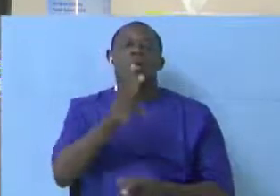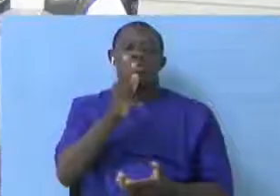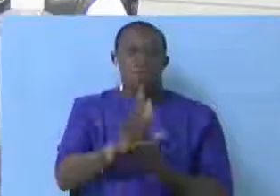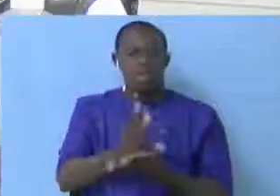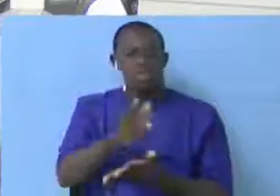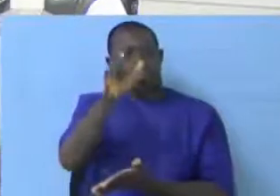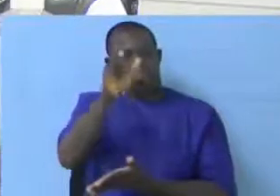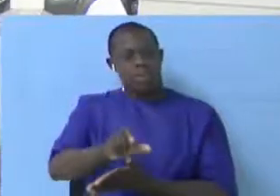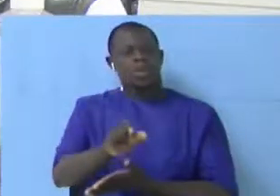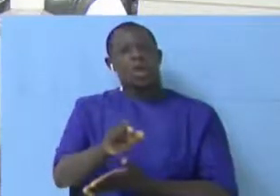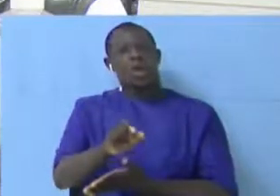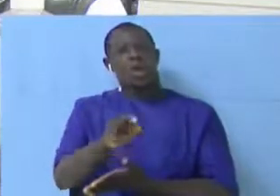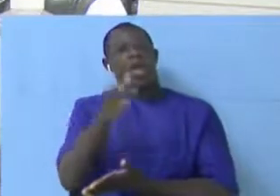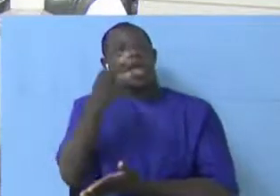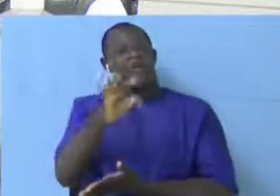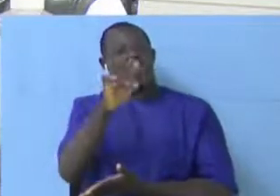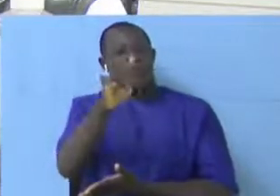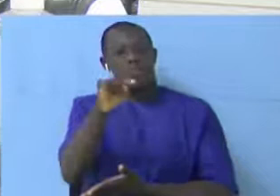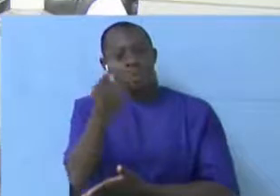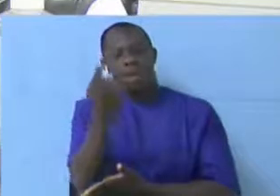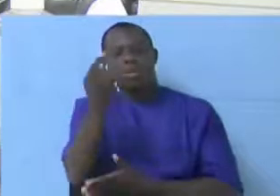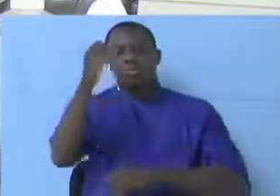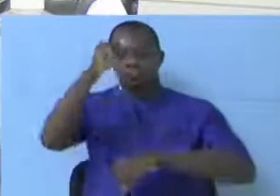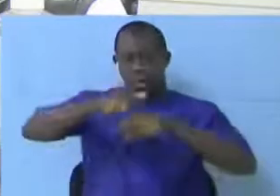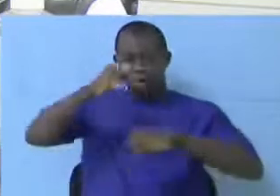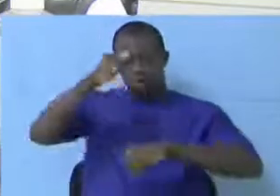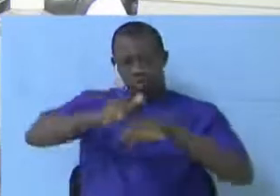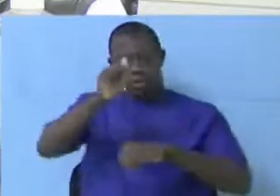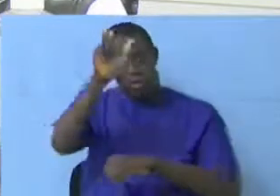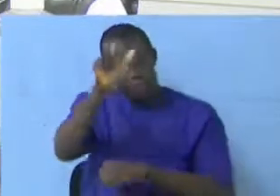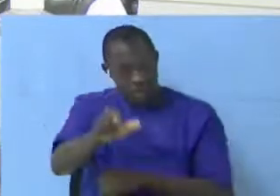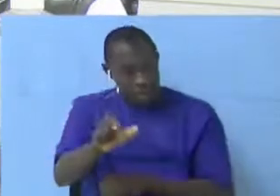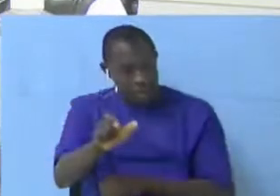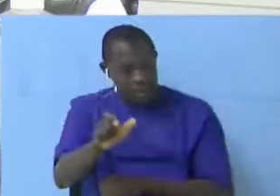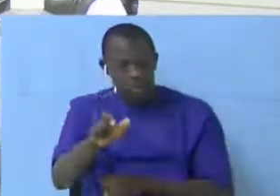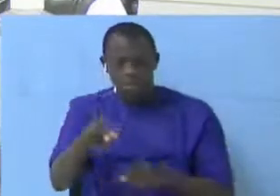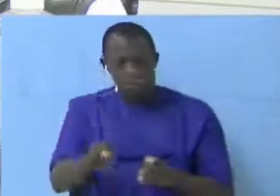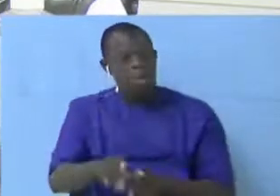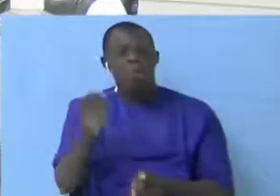always a torturer. You can call it. I have lived all my life in this country.